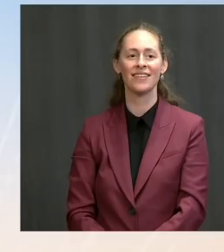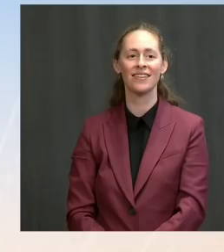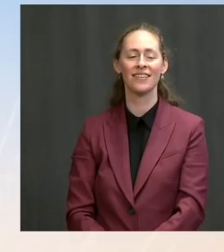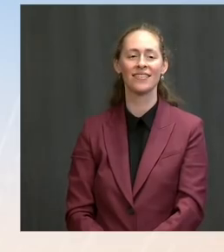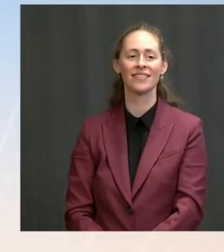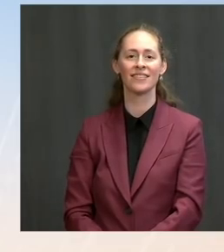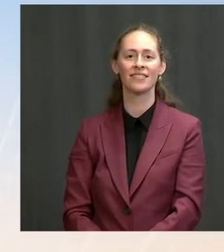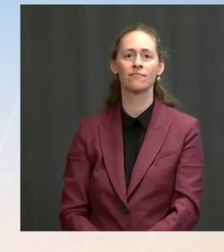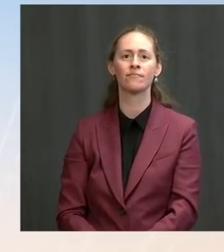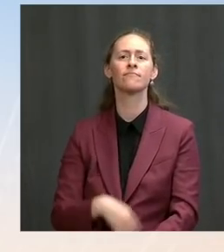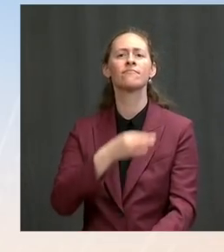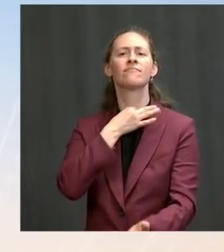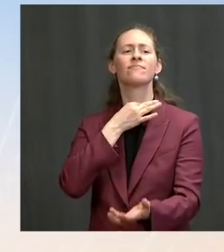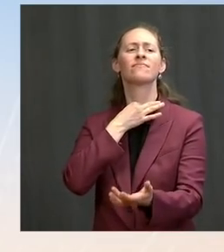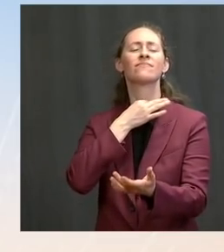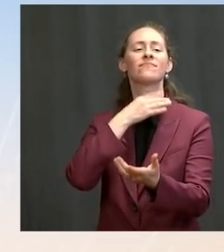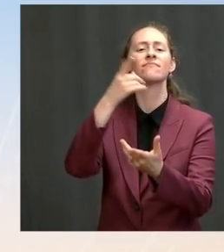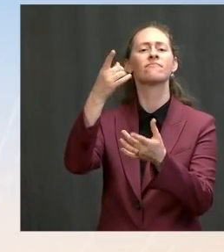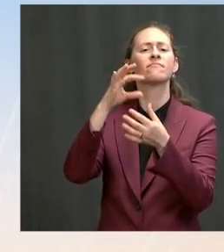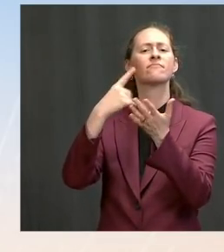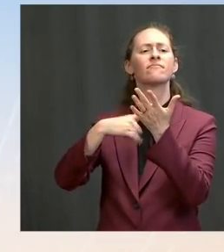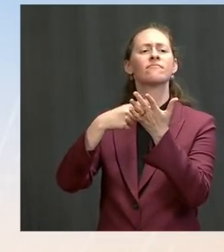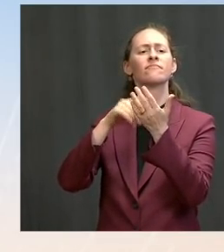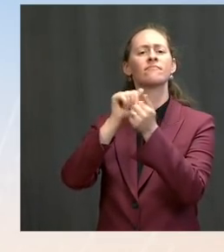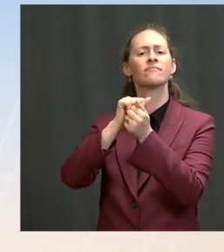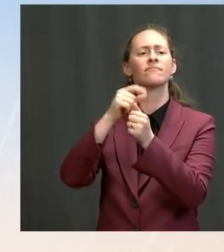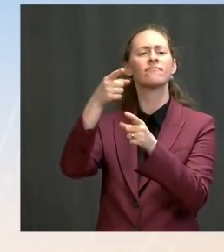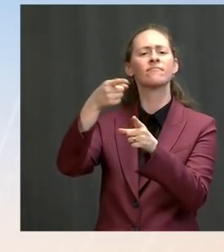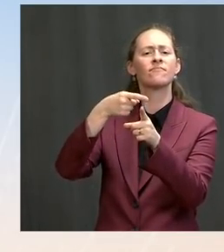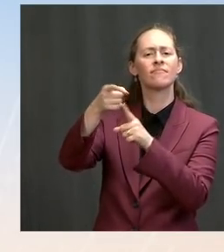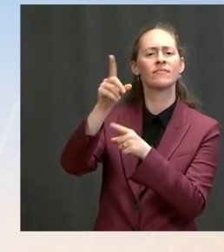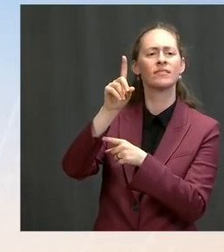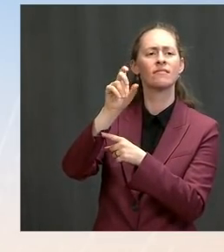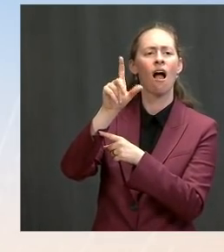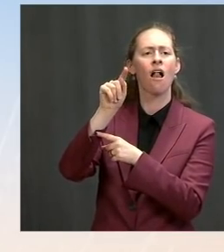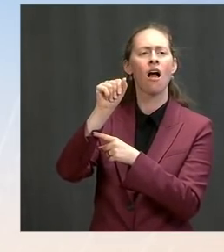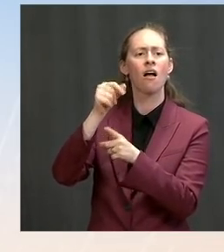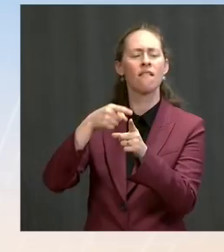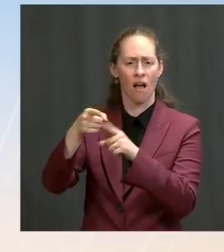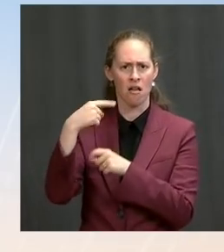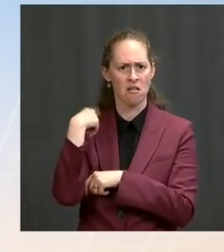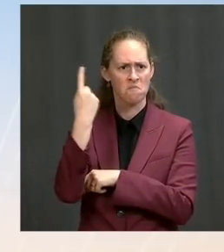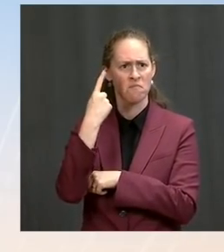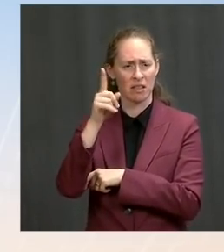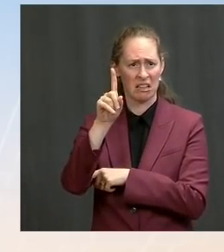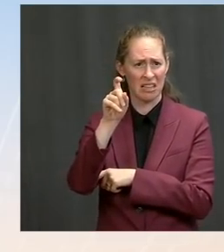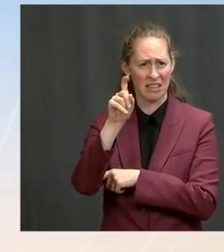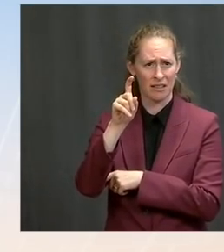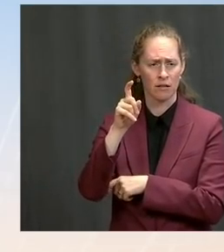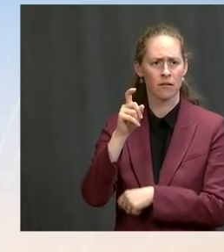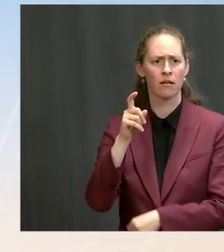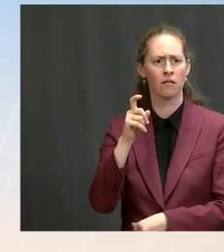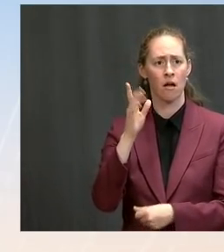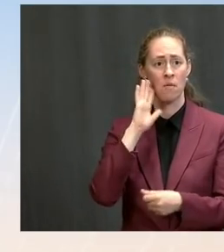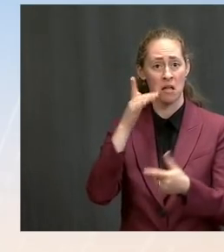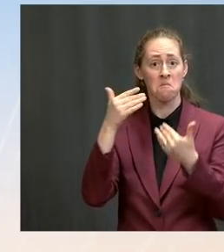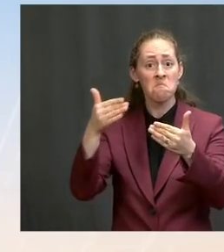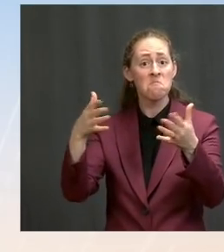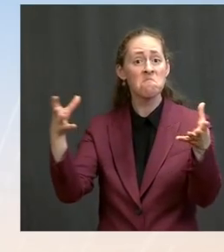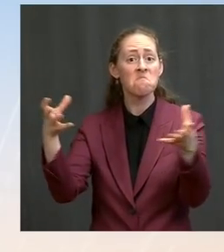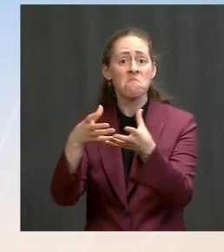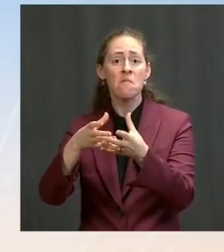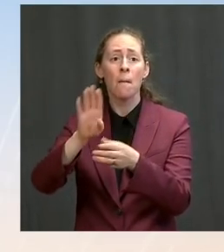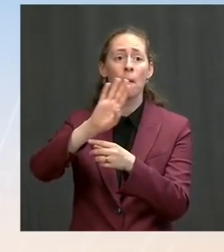4th celebrations. The White House has been promoting the idea that we should get together for barbecues. Local officials should be having events, things like